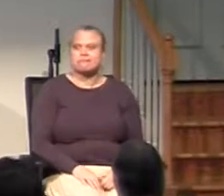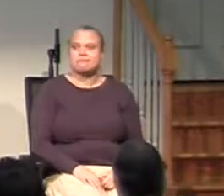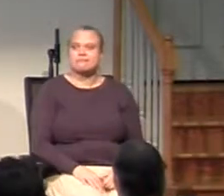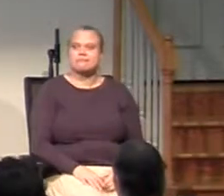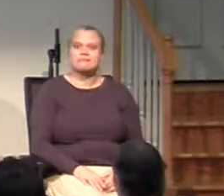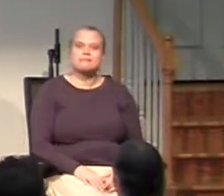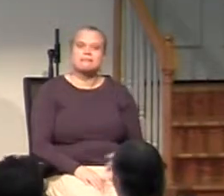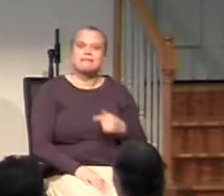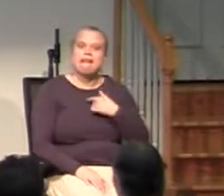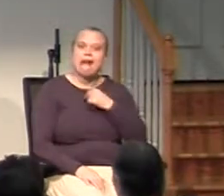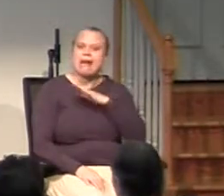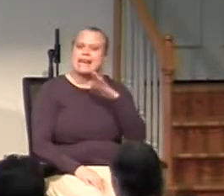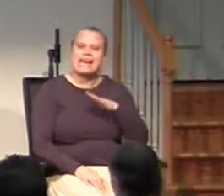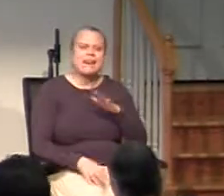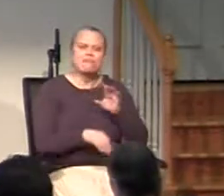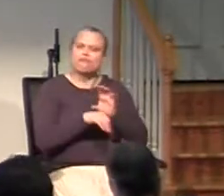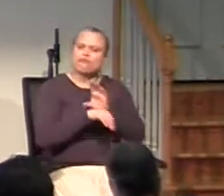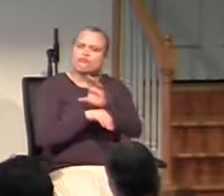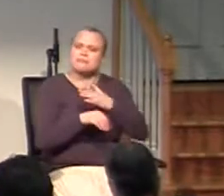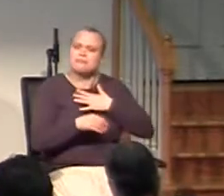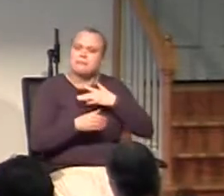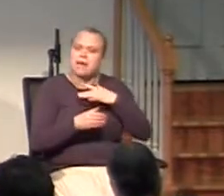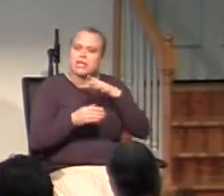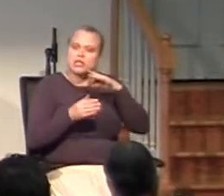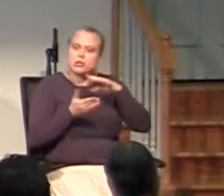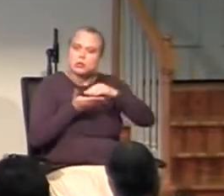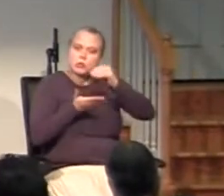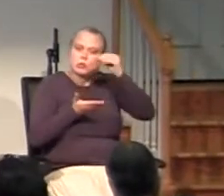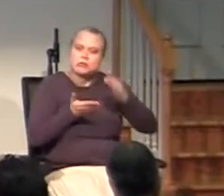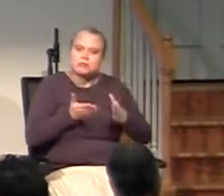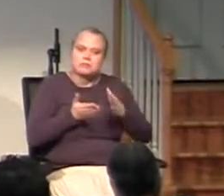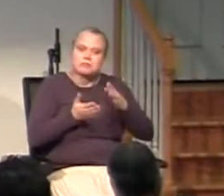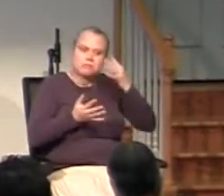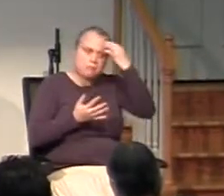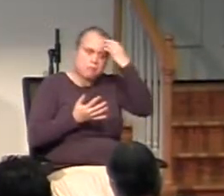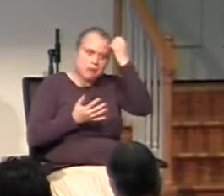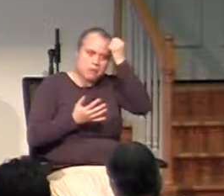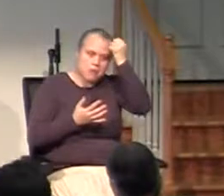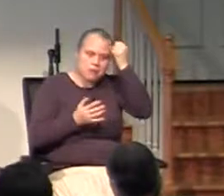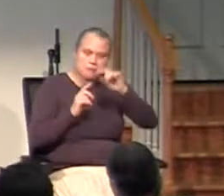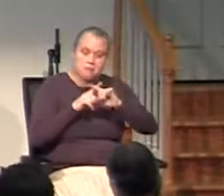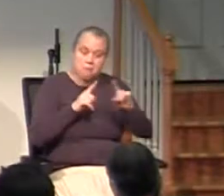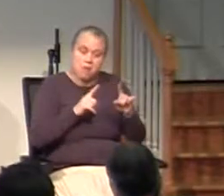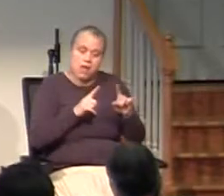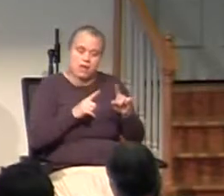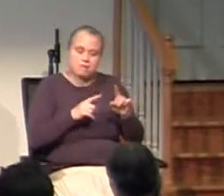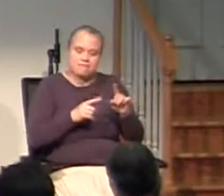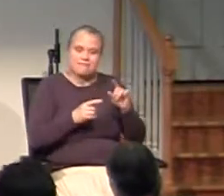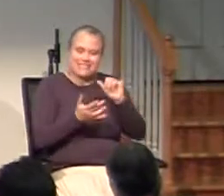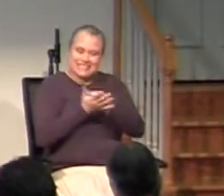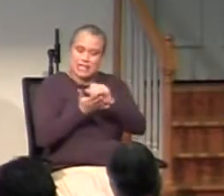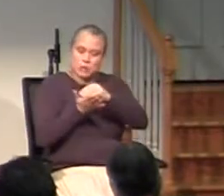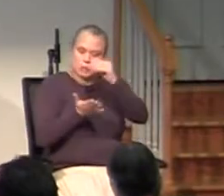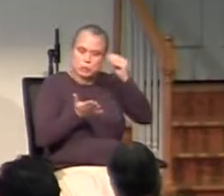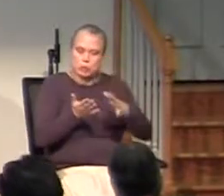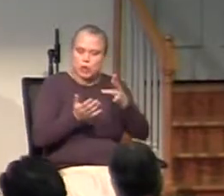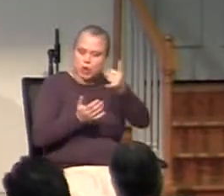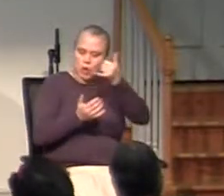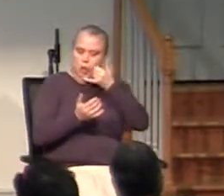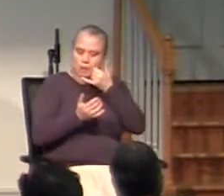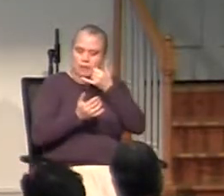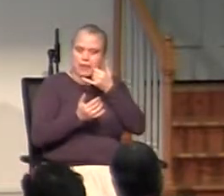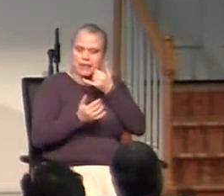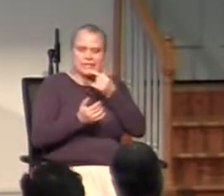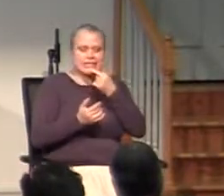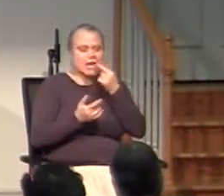memorize. But I went over this statement time and time again. And he told me, years later, he called me up and he said, I've